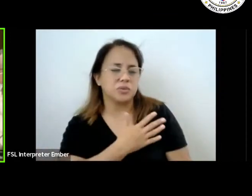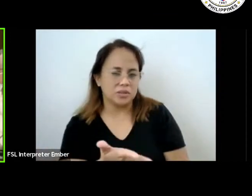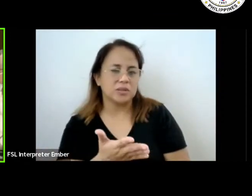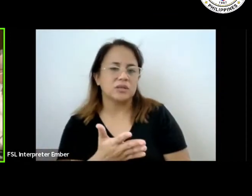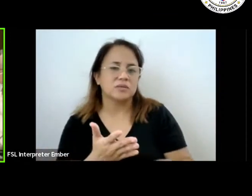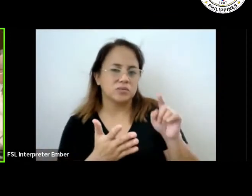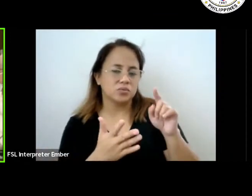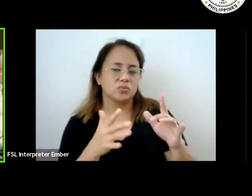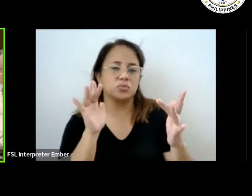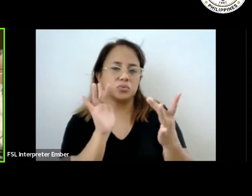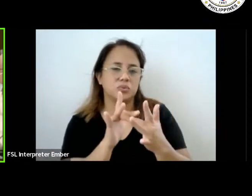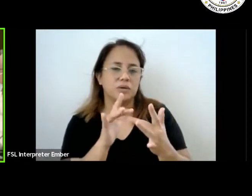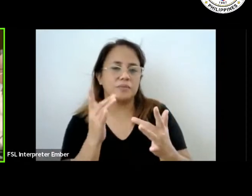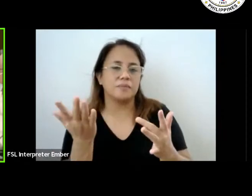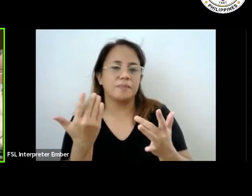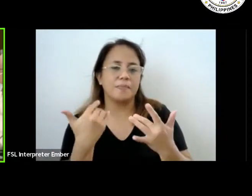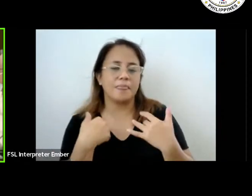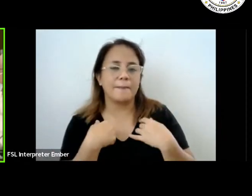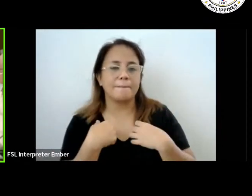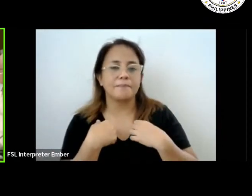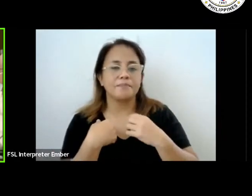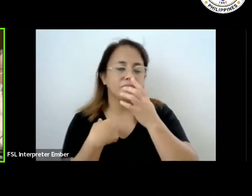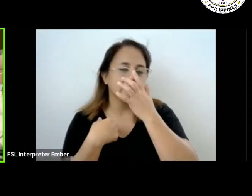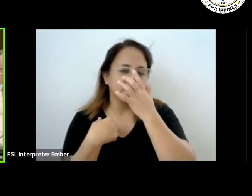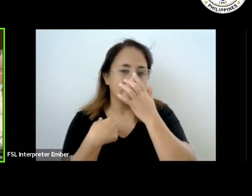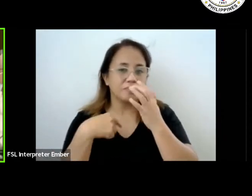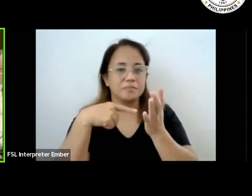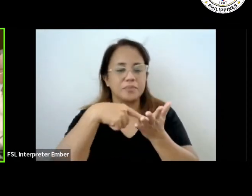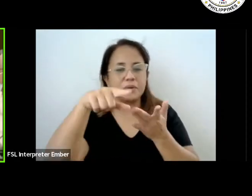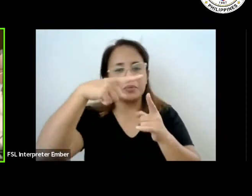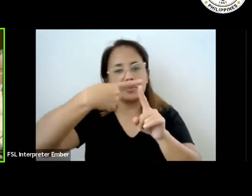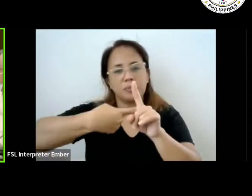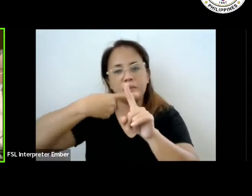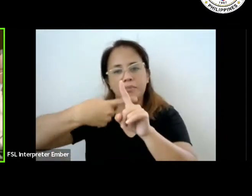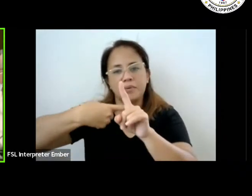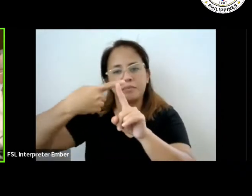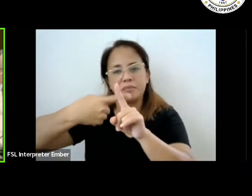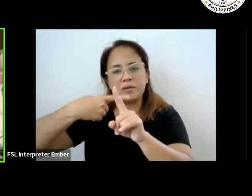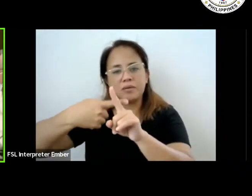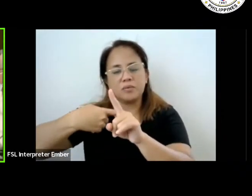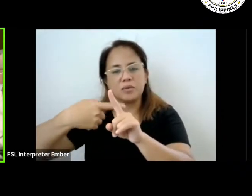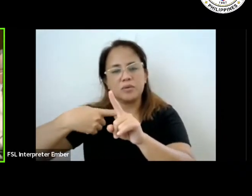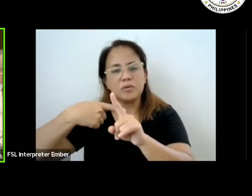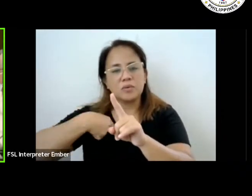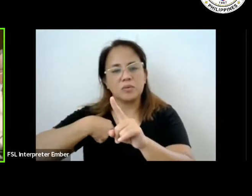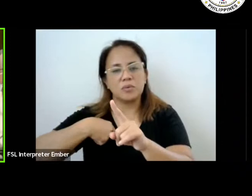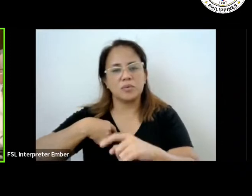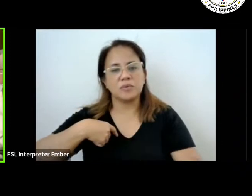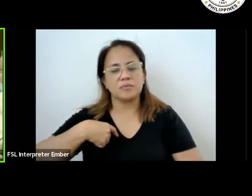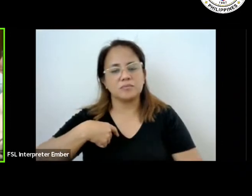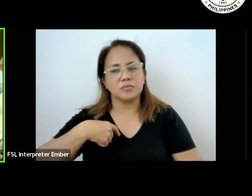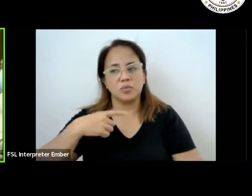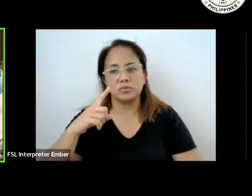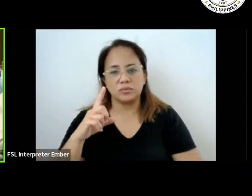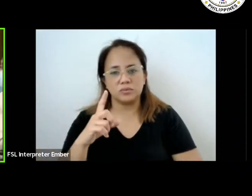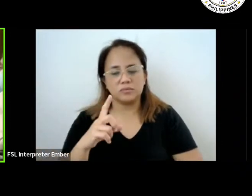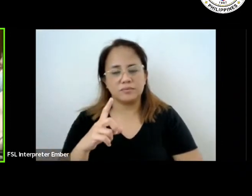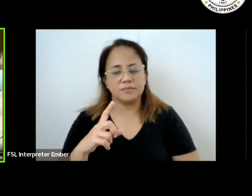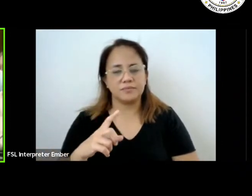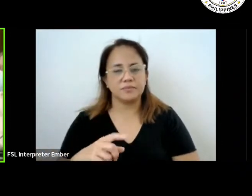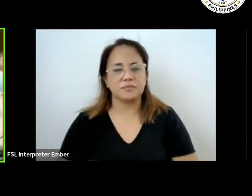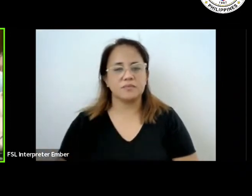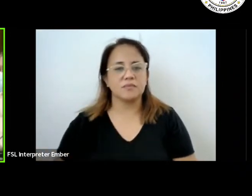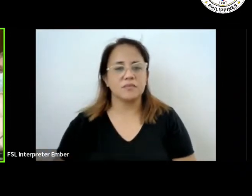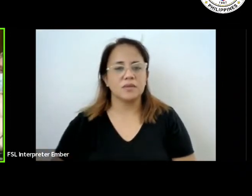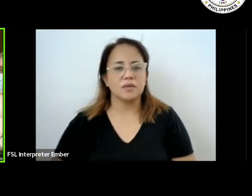will connect, of course, we will only have to pay the monthly payment subscription, Mr. Chair. Yusek Dinsing,